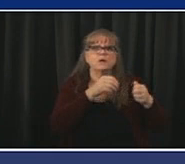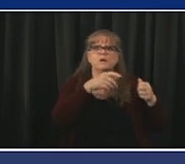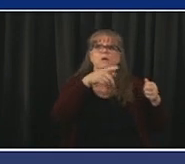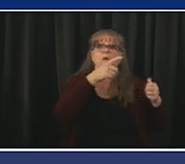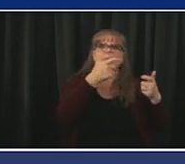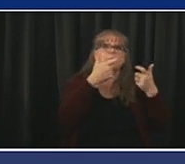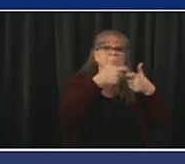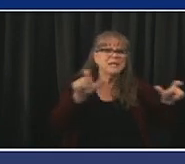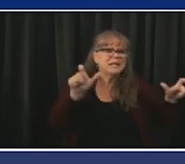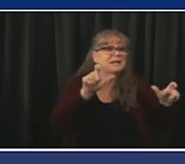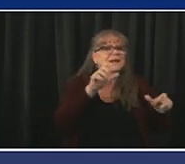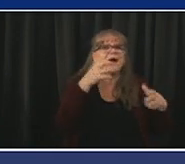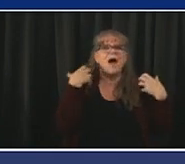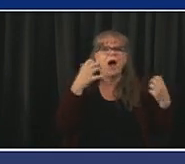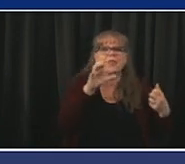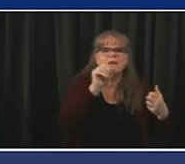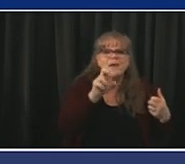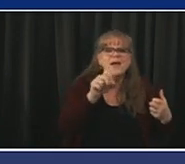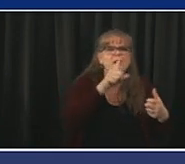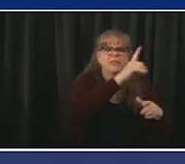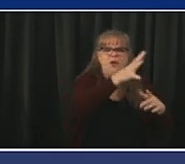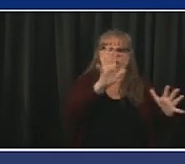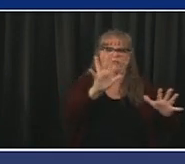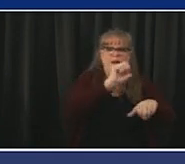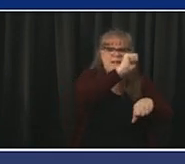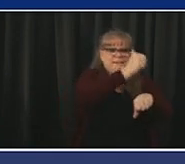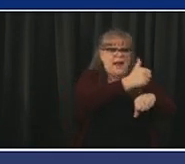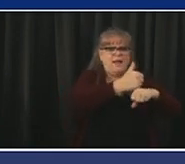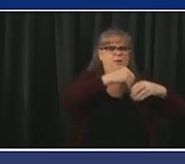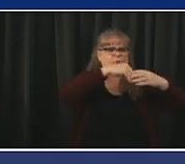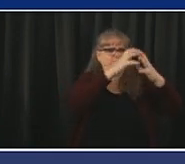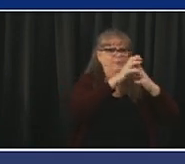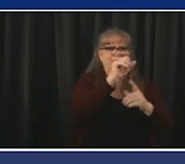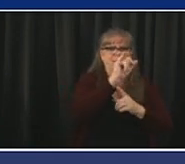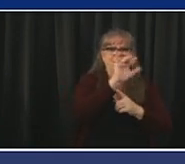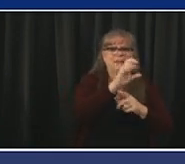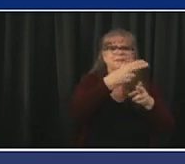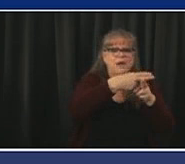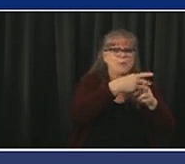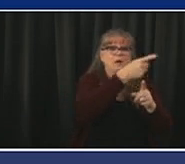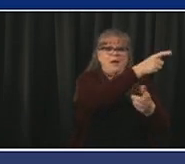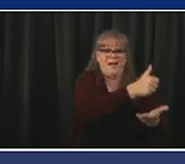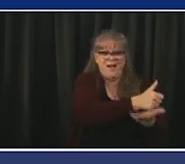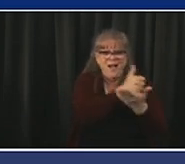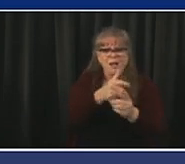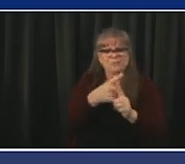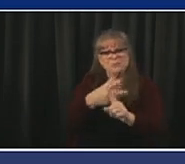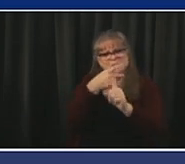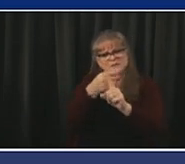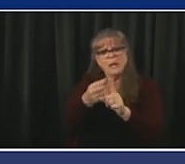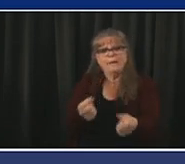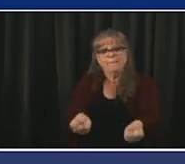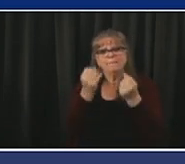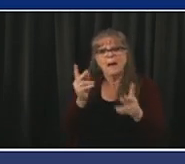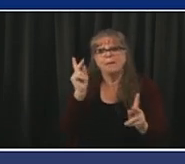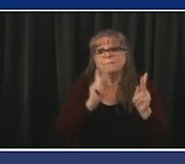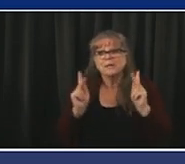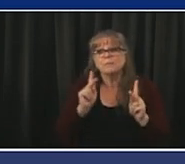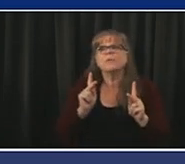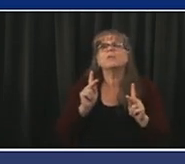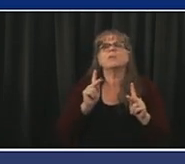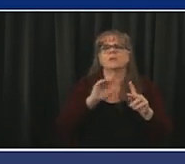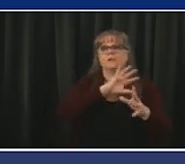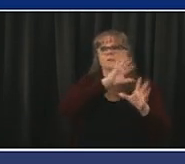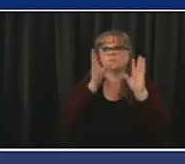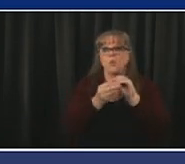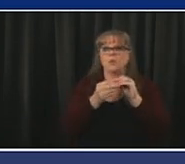community vaccination sites. You'll see here on the slide, we've listed the 6 sites that we're focusing on right now. We're